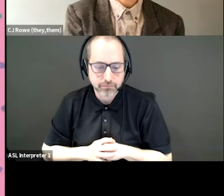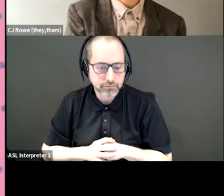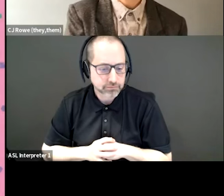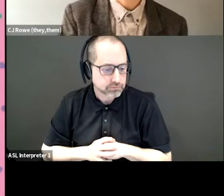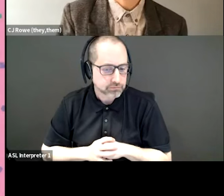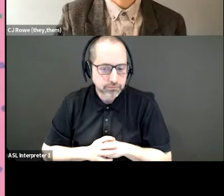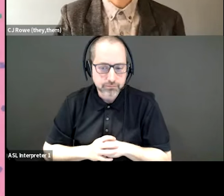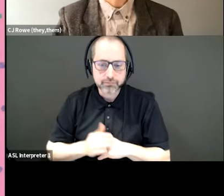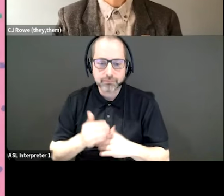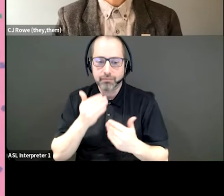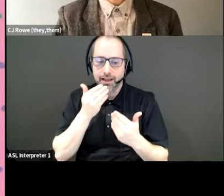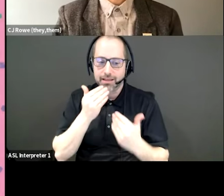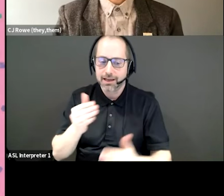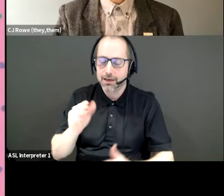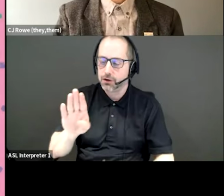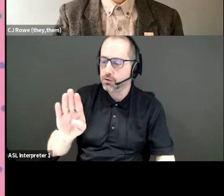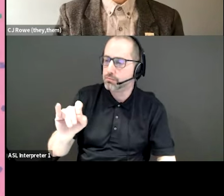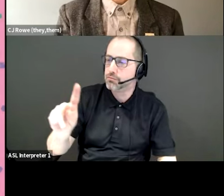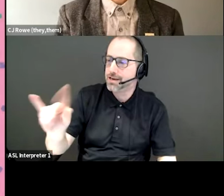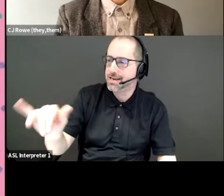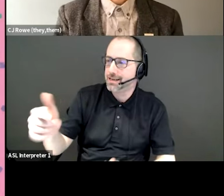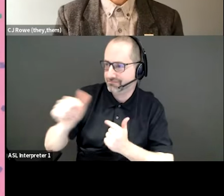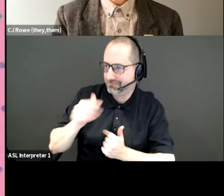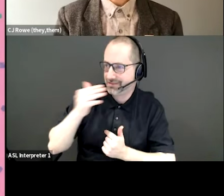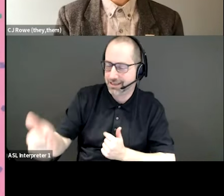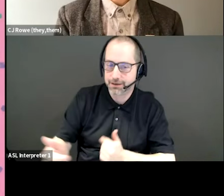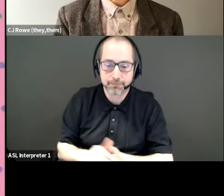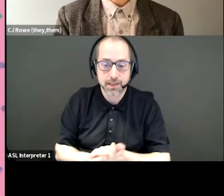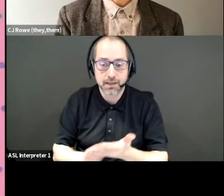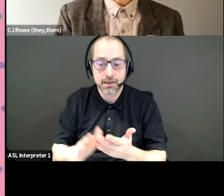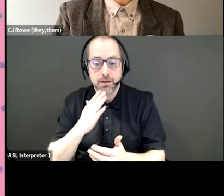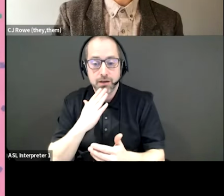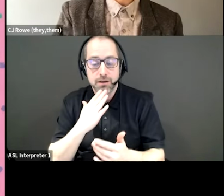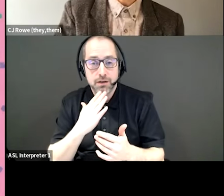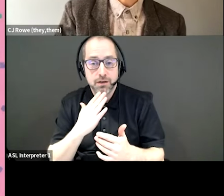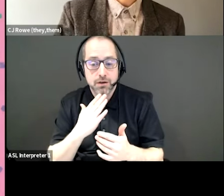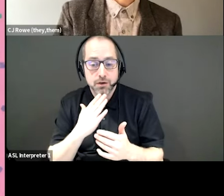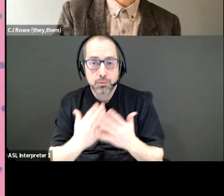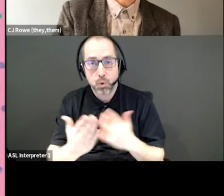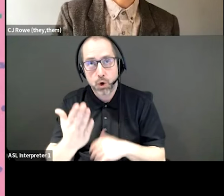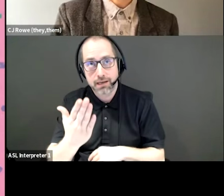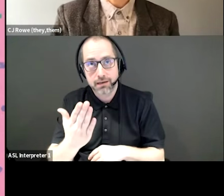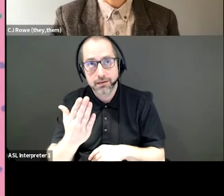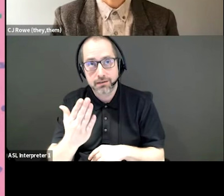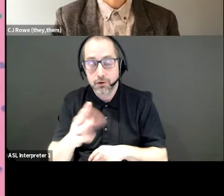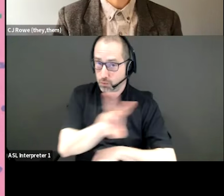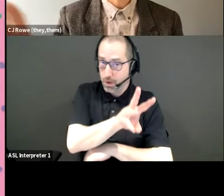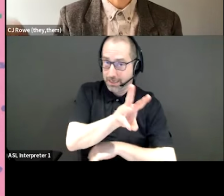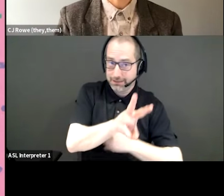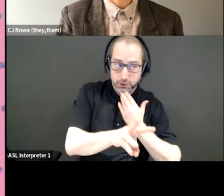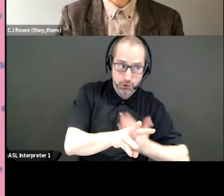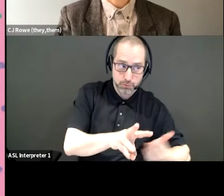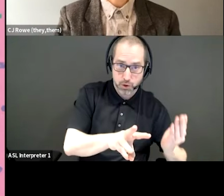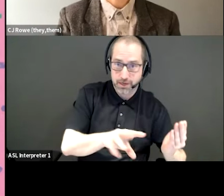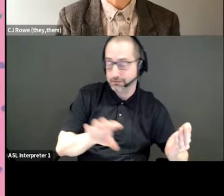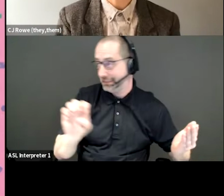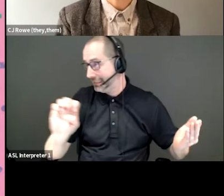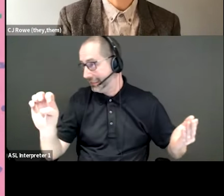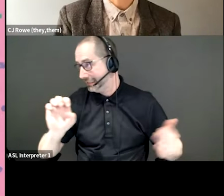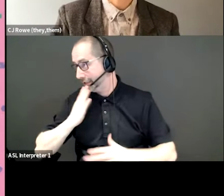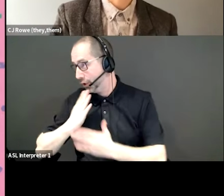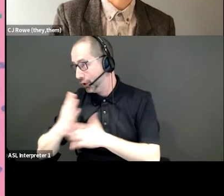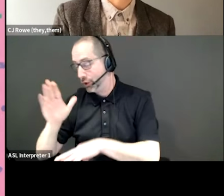Thanks for passing it over, Brittany. Morning for those of you on the West Coast, and afternoon to those east of